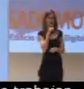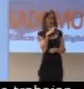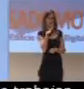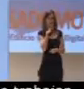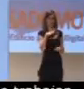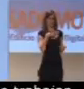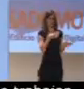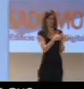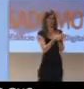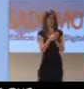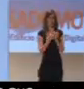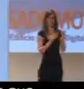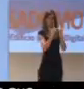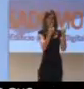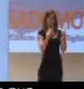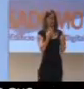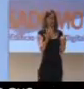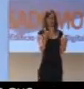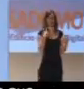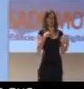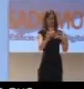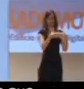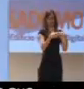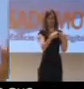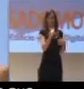our colleagues work, where they use a voice